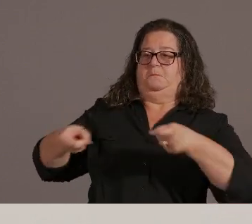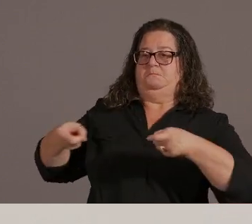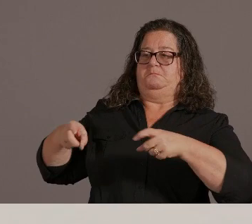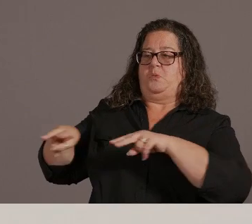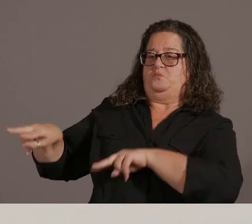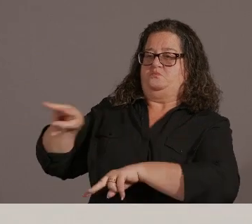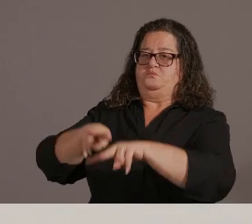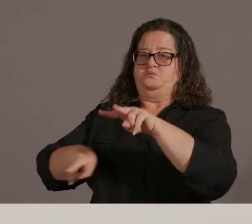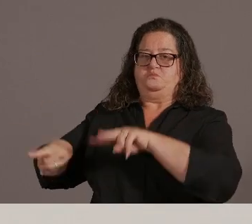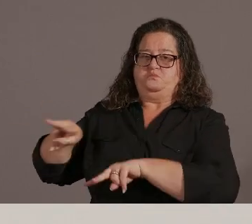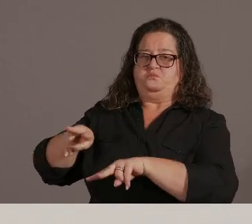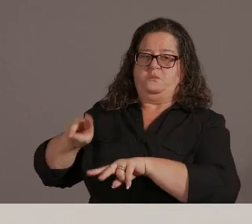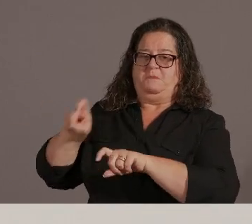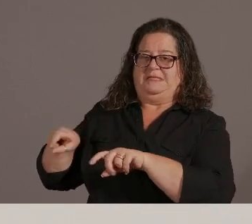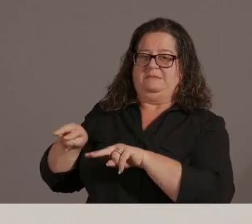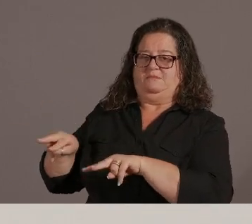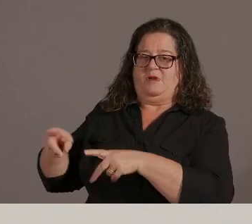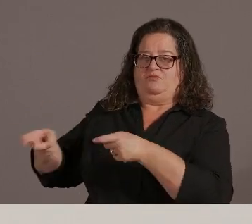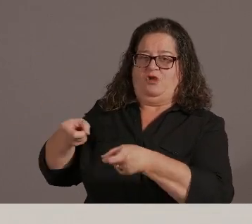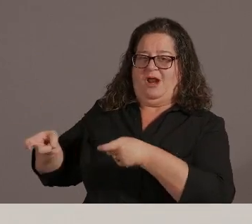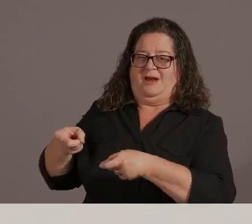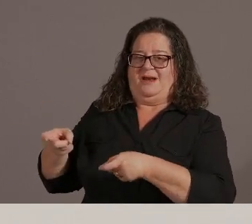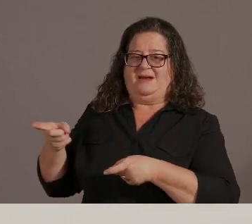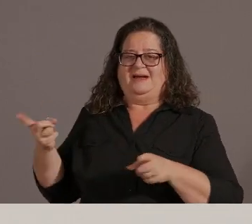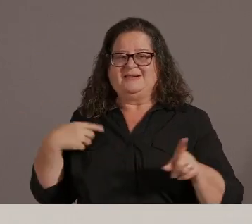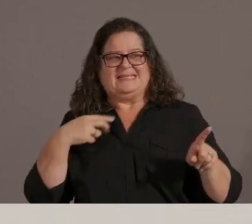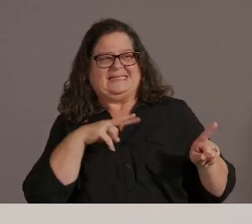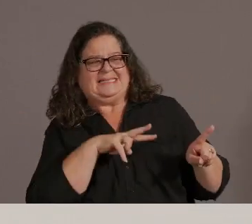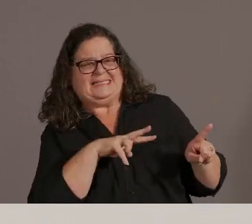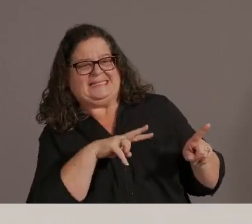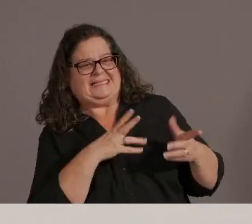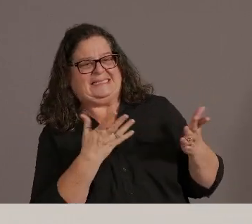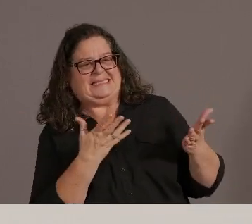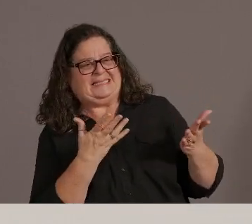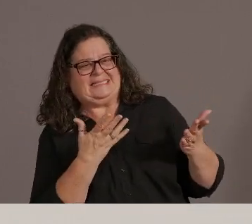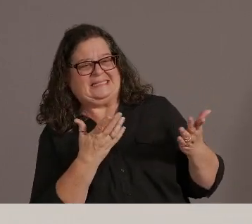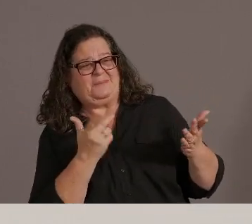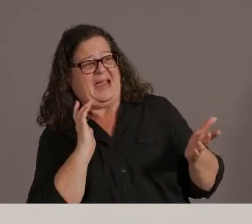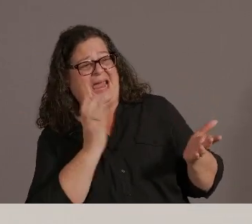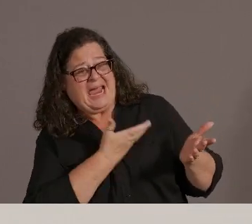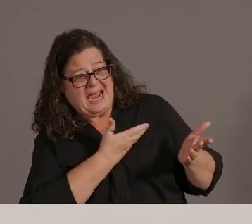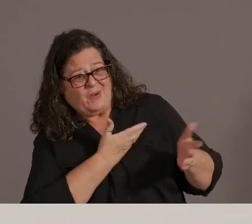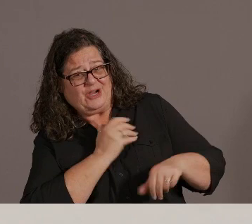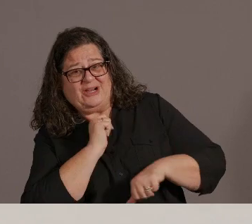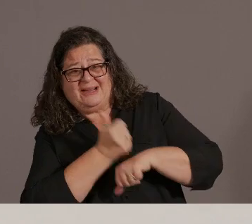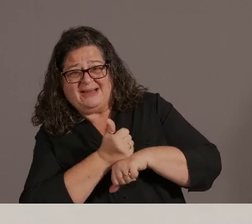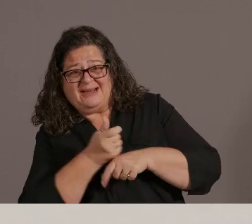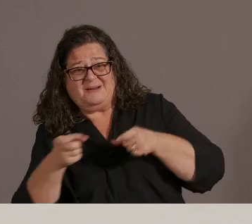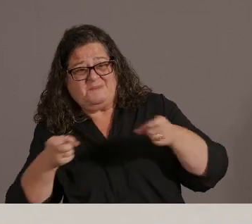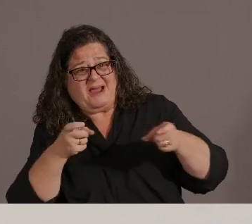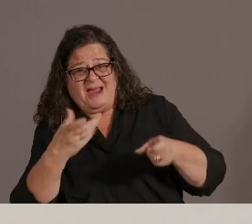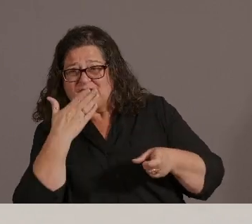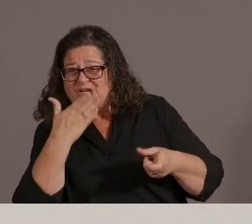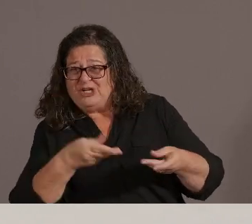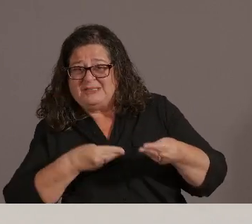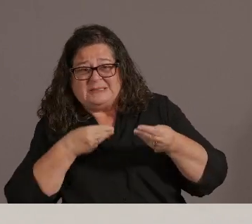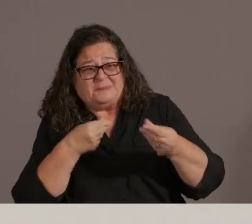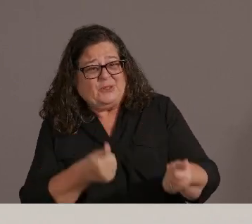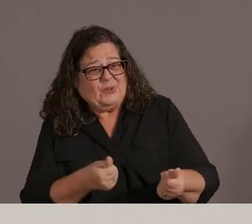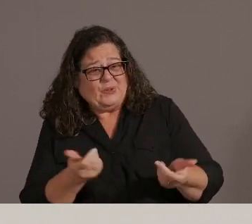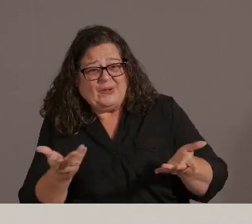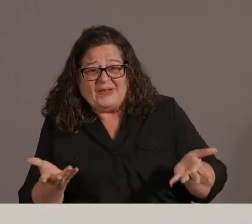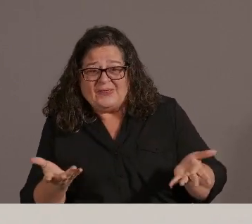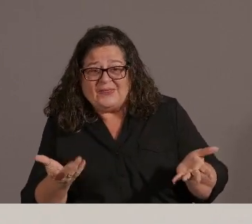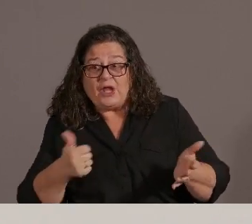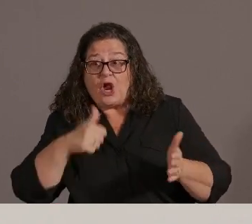relatively well. We get a lot of really positive feedback, and I don't know that Arizonans having to wait 4 to 5 hours to get